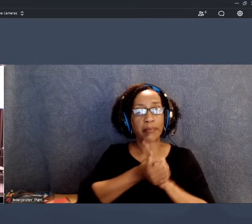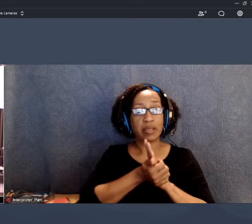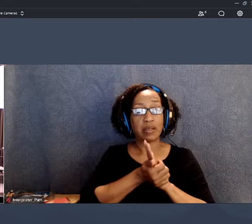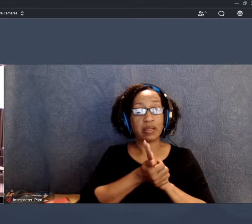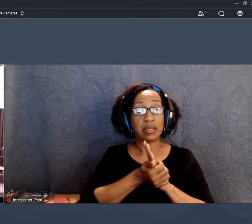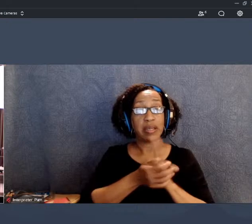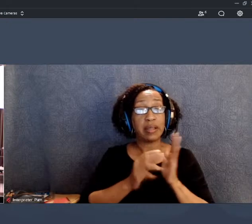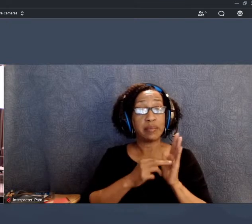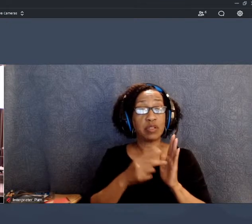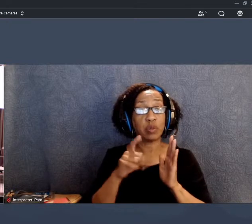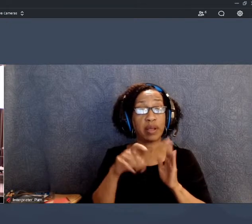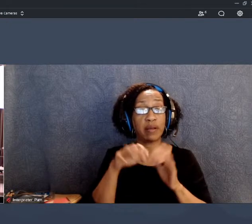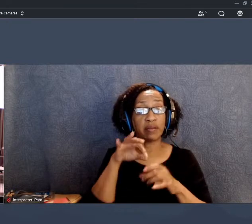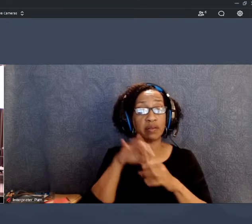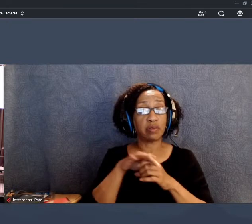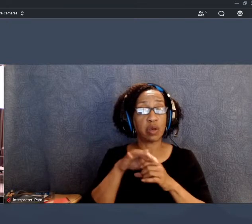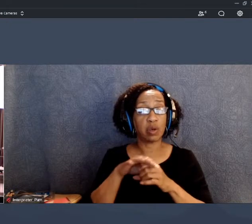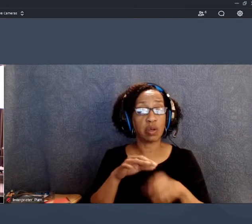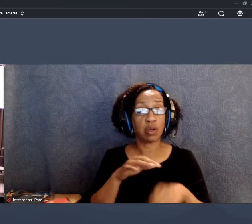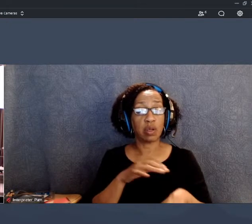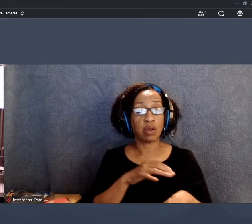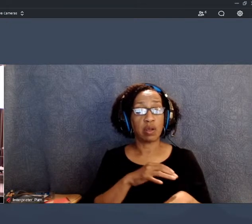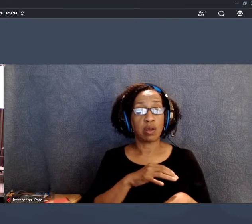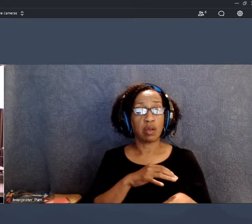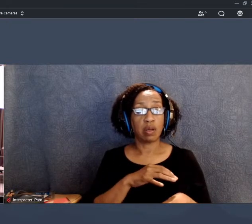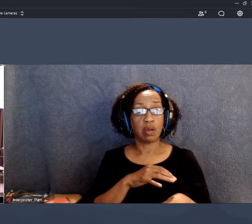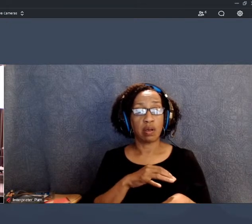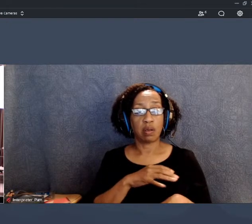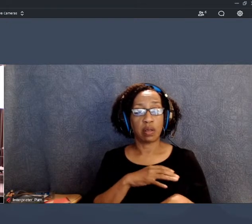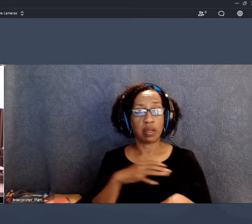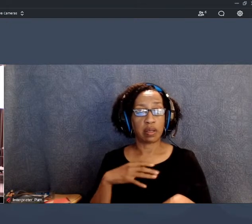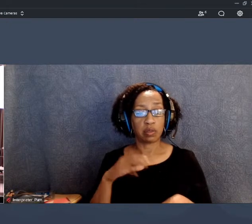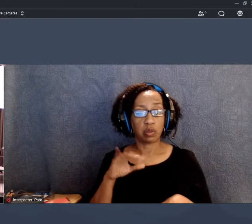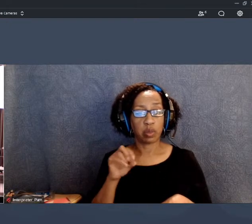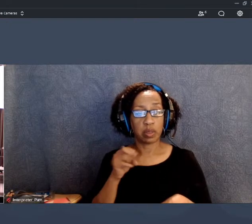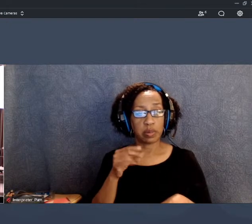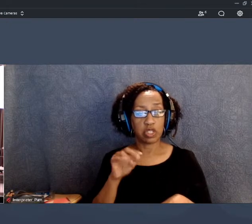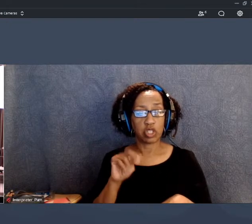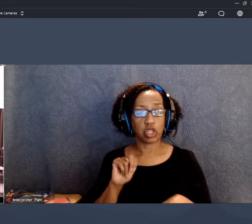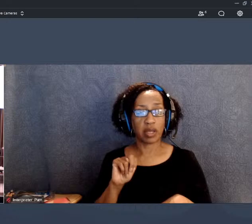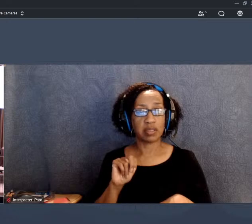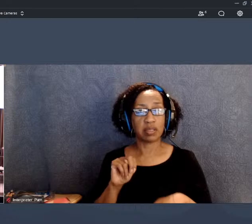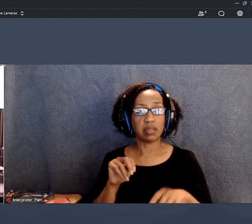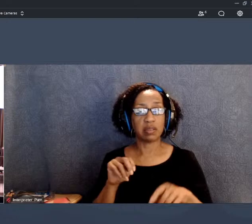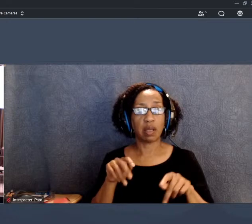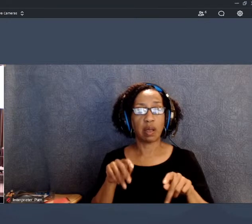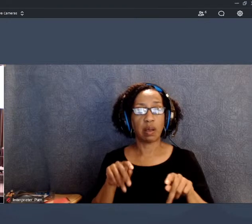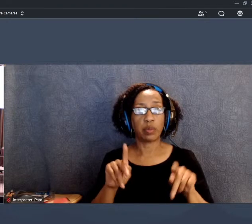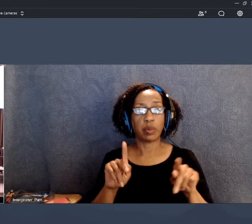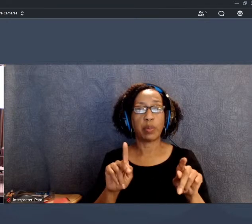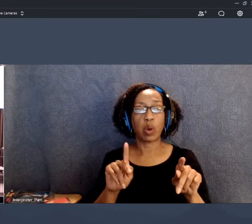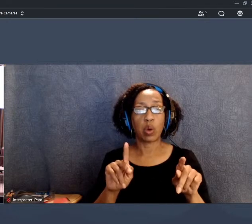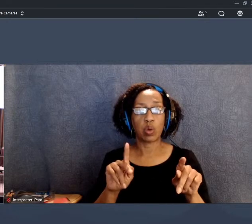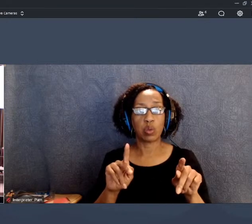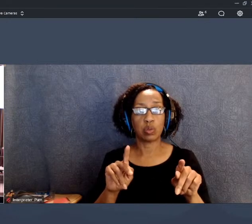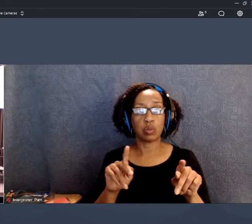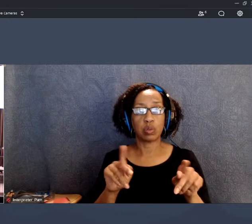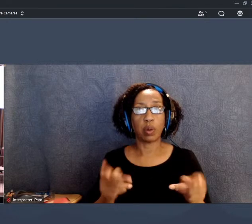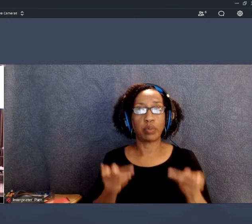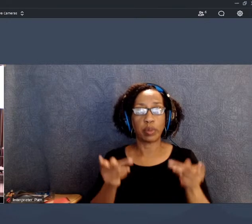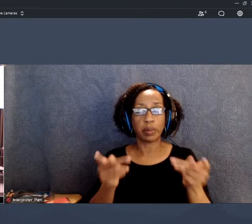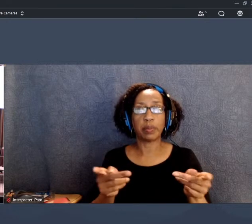vote on Councilwoman Johnson's proposed amendment, assuming she got a second for it.